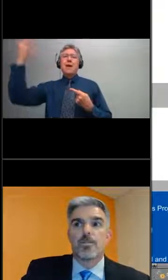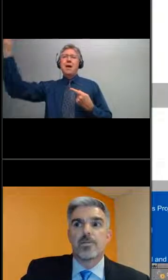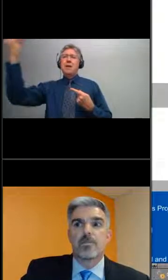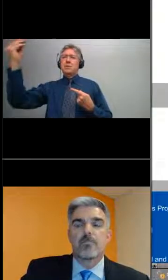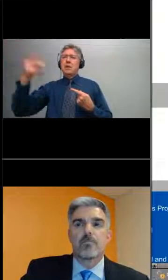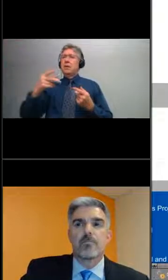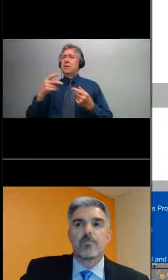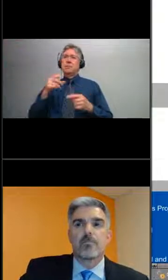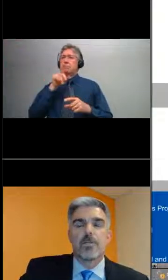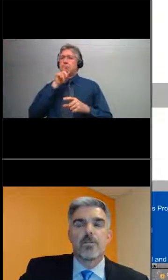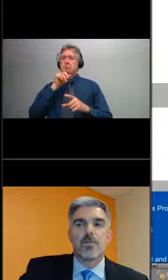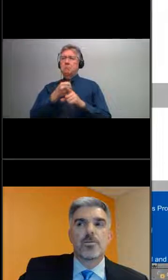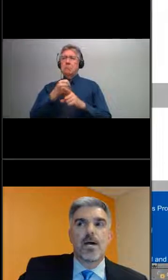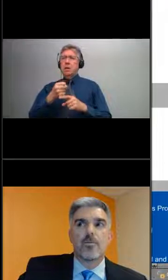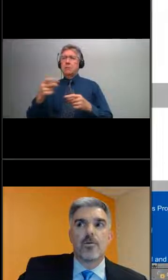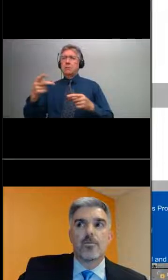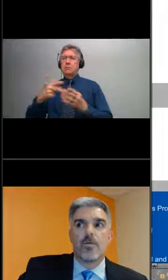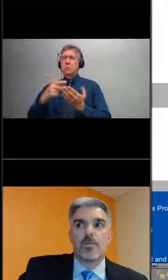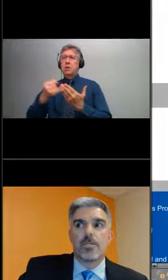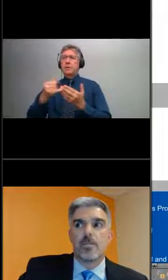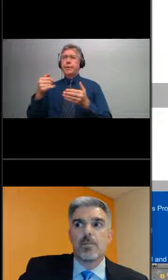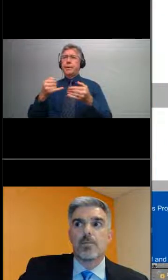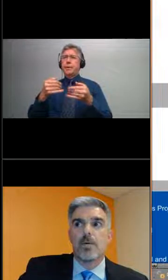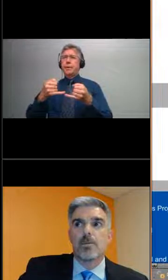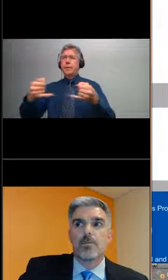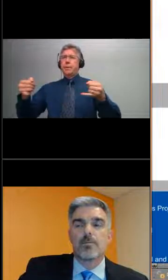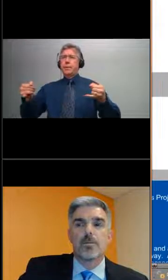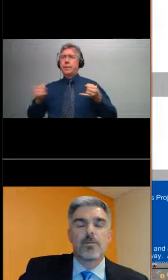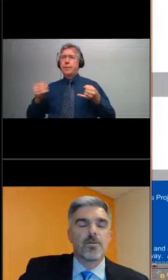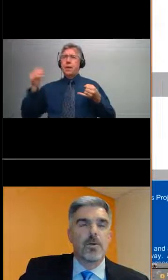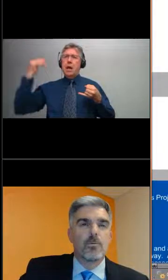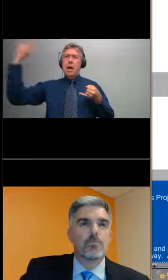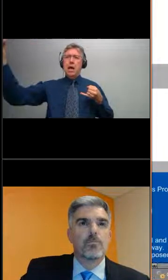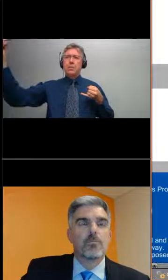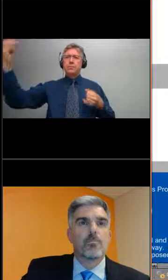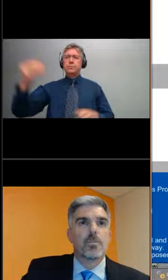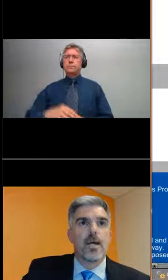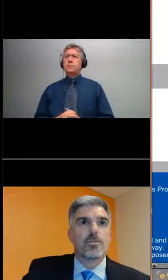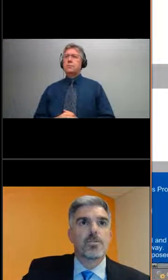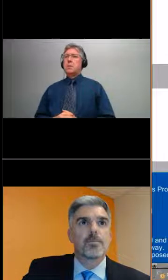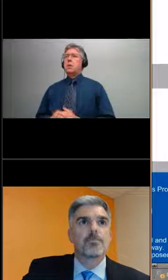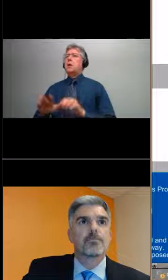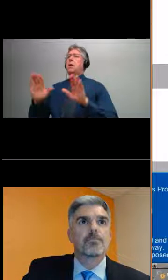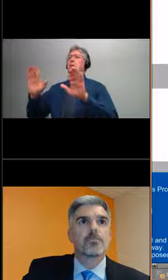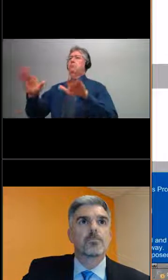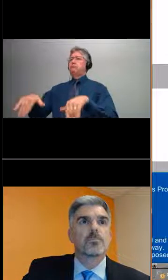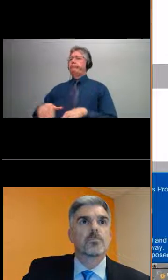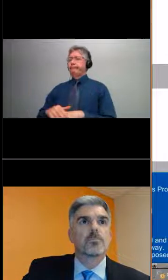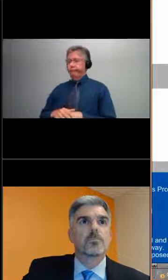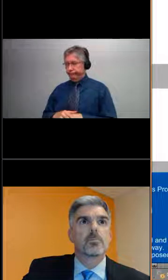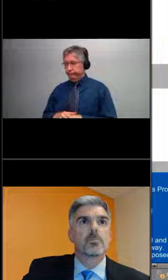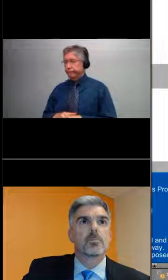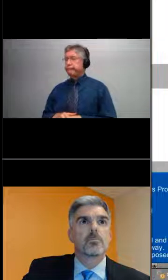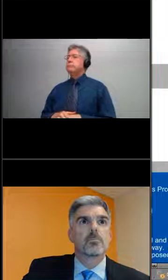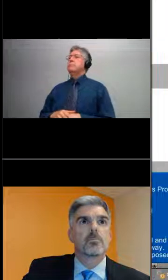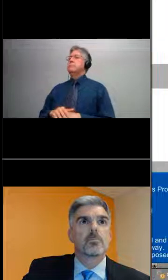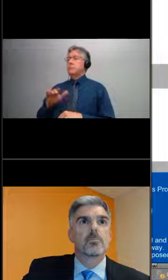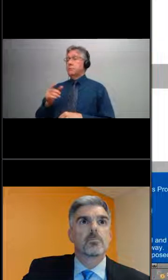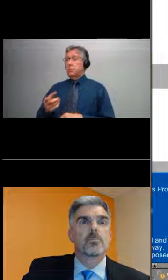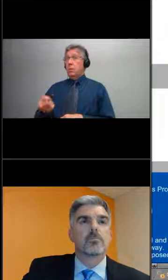Okay, we're not impacted. On this exhibit, Yeah. so there's The no. only community